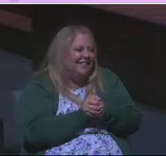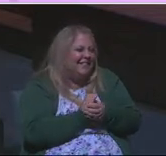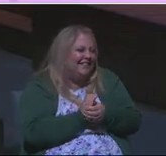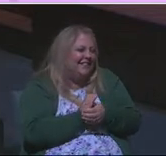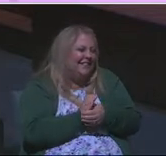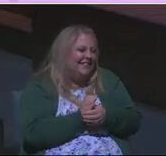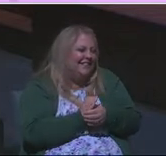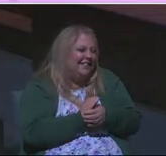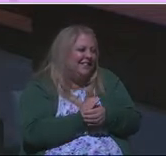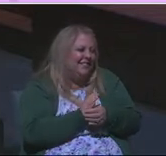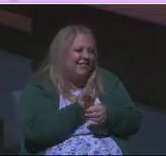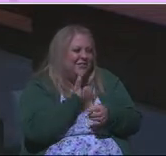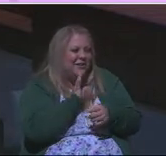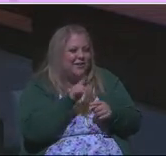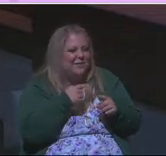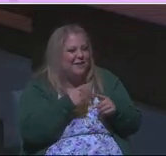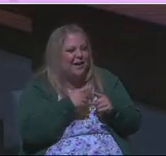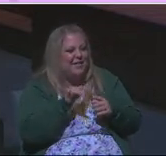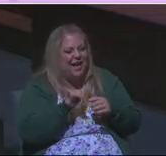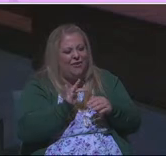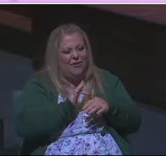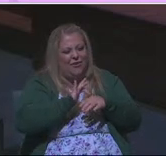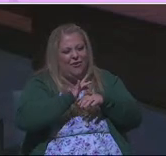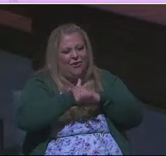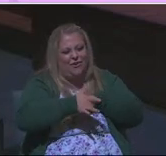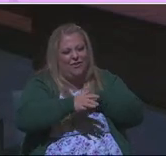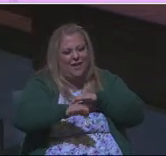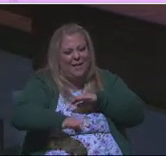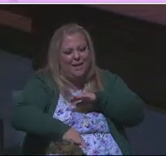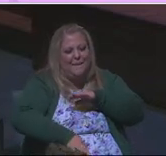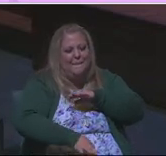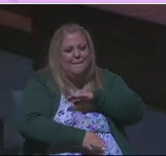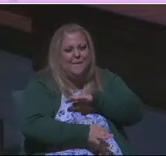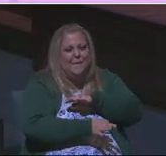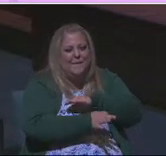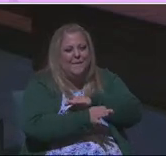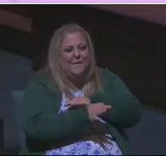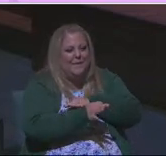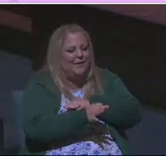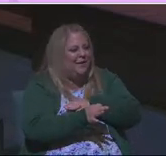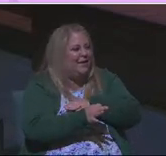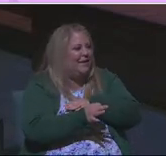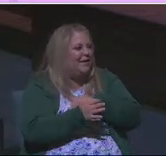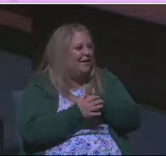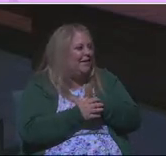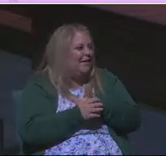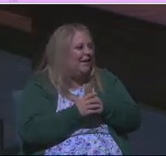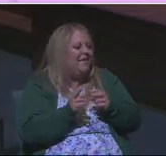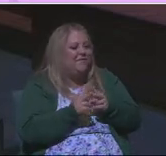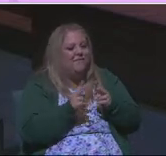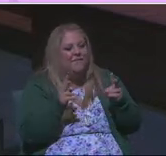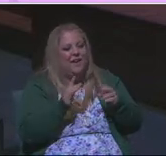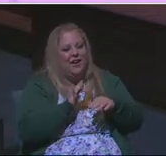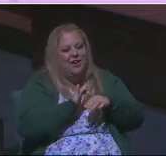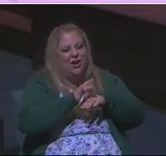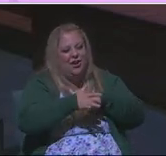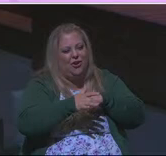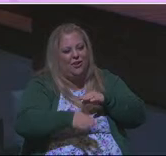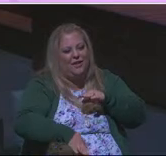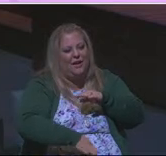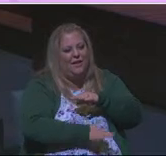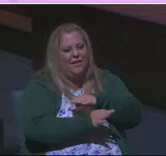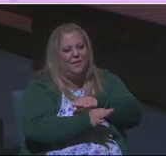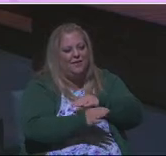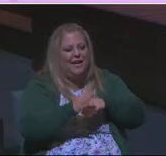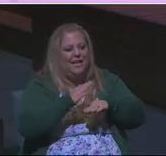We talked about that very early in the morning. Three times in three of the Gospels, very early in the morning. And one of them, it says, at